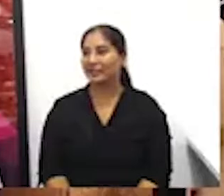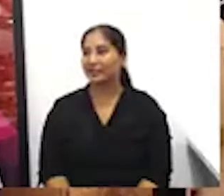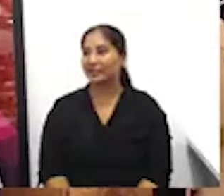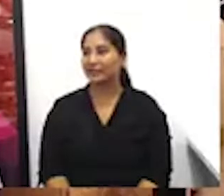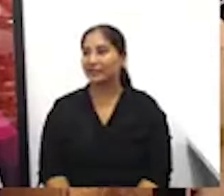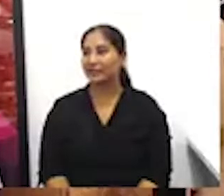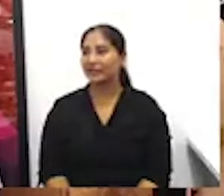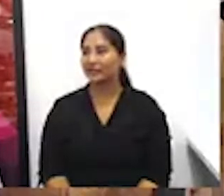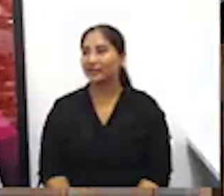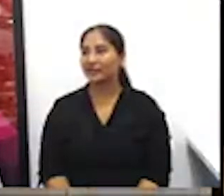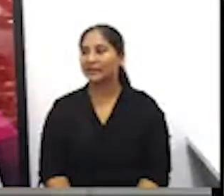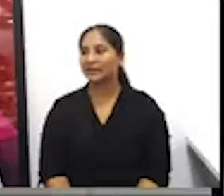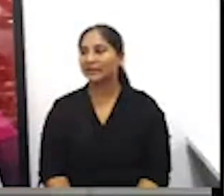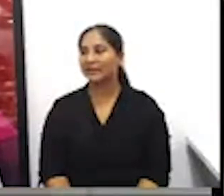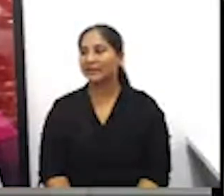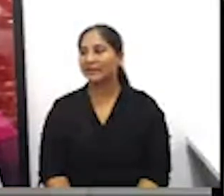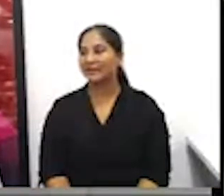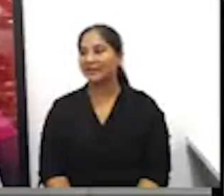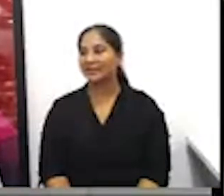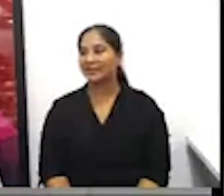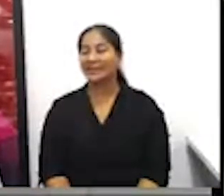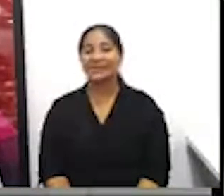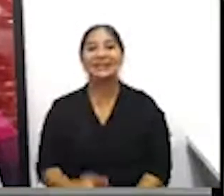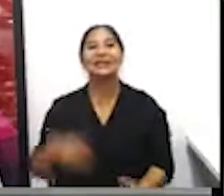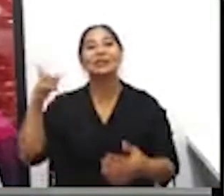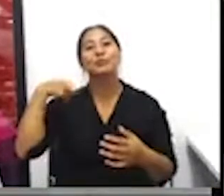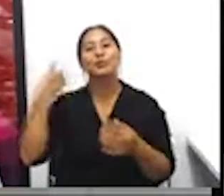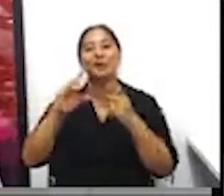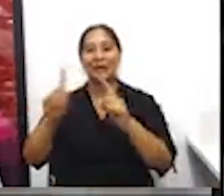Tawan, you have to say more than that.